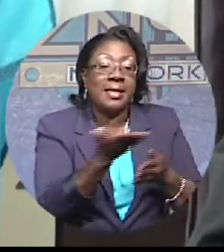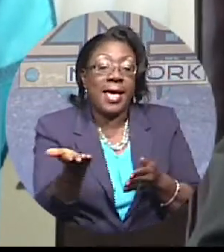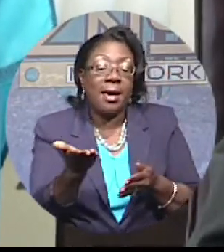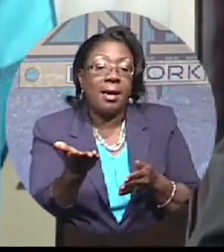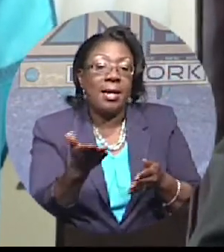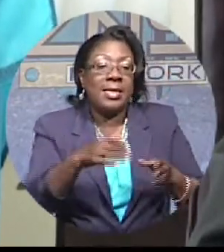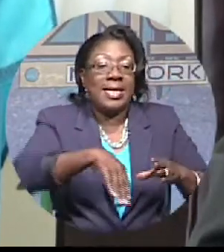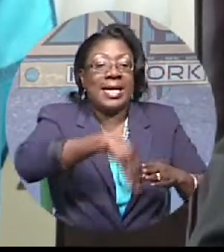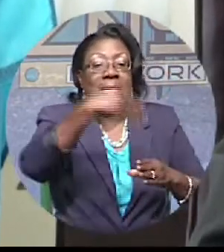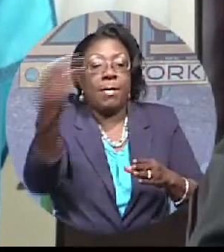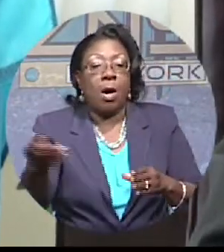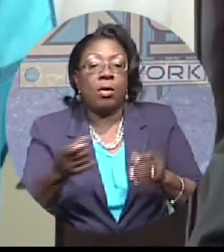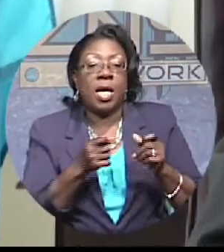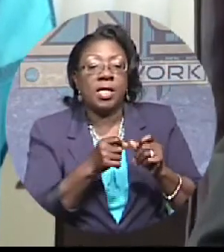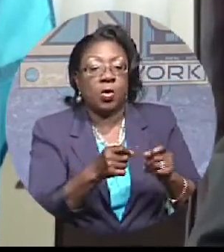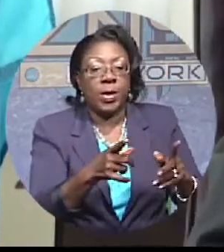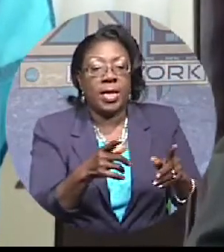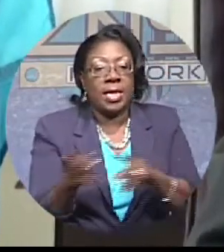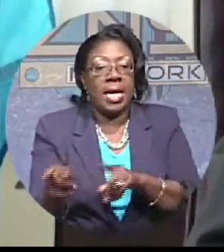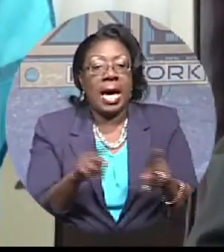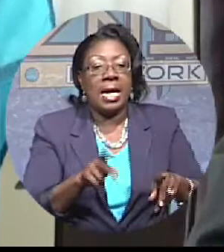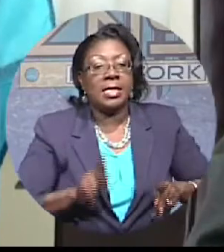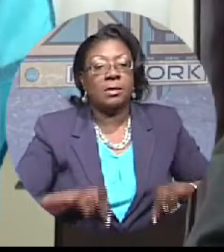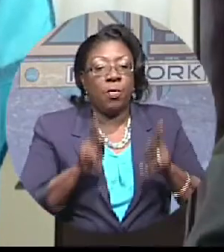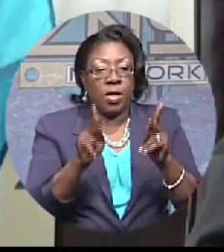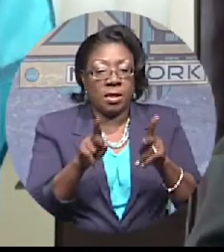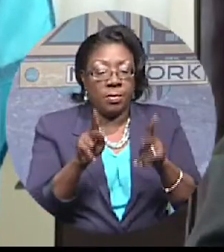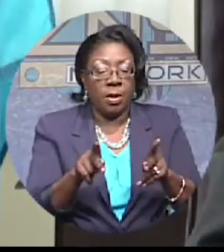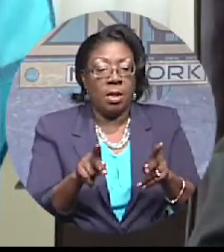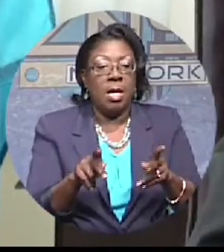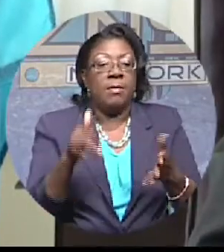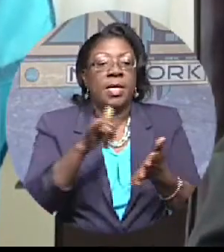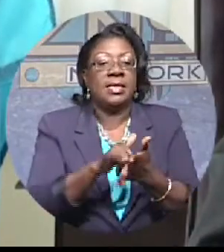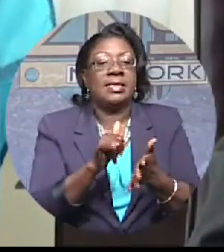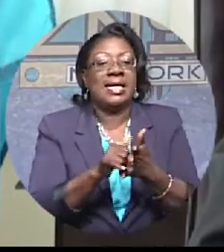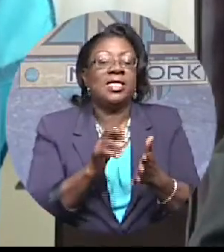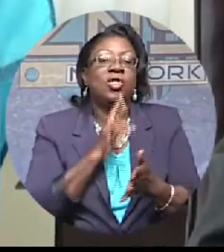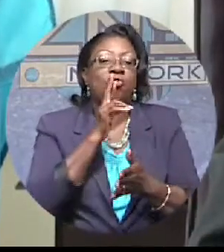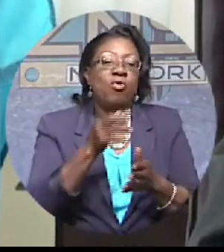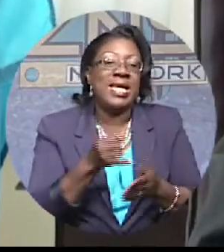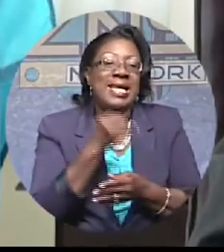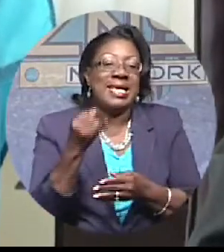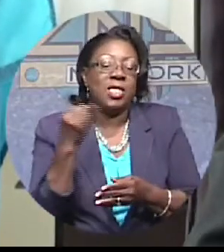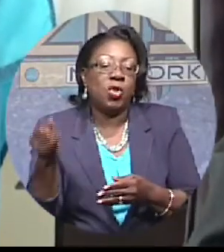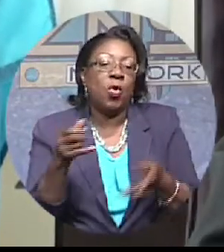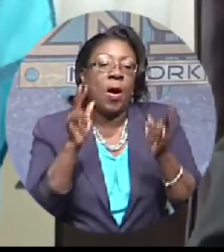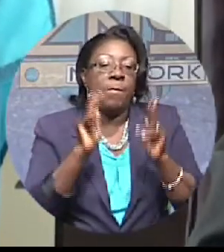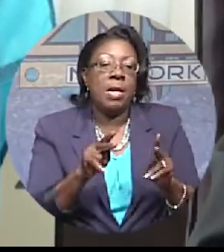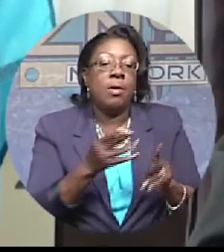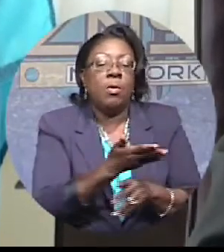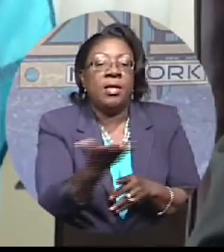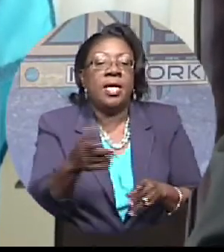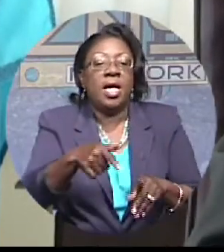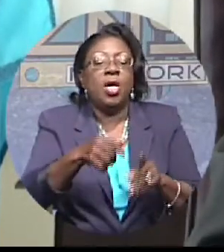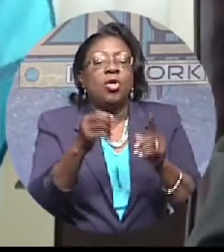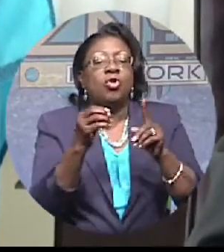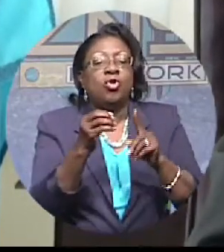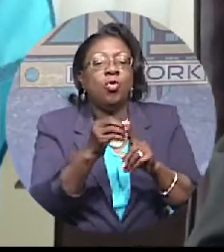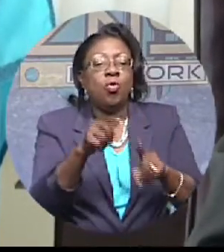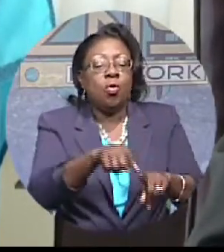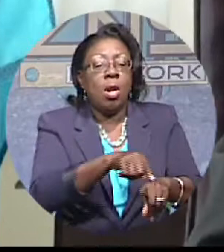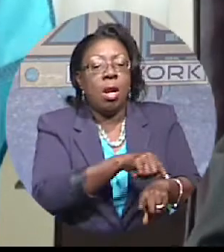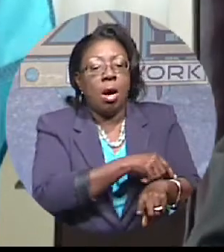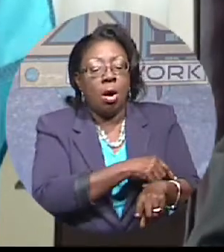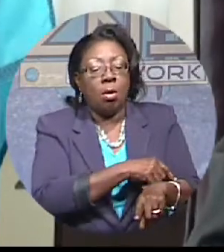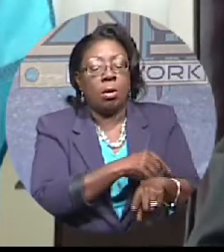So to get them out as quickly as possible, because that's the real issue. People have been there too long. And UNHCR has to bear some